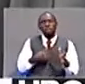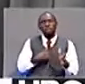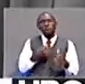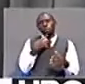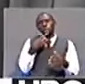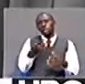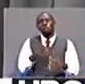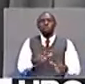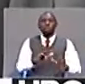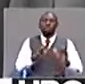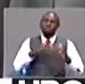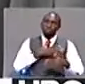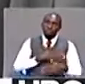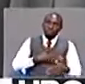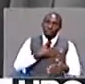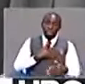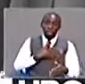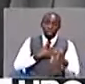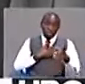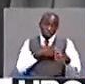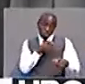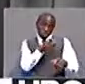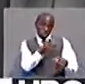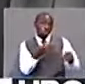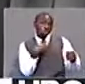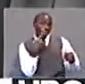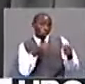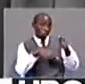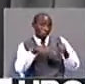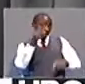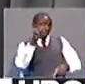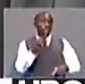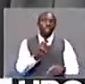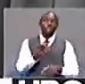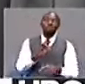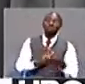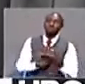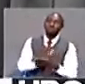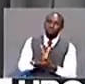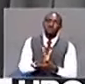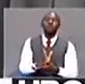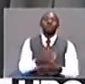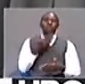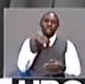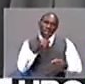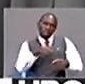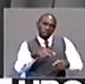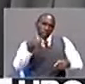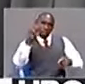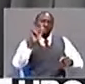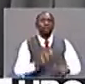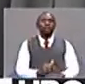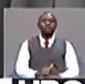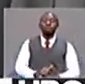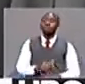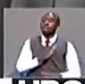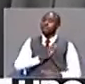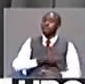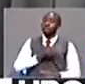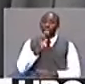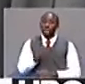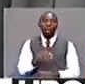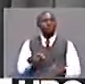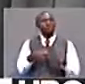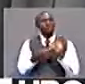say, okay, police is among those who qualifies. If he has met all the requirements. Number two, Madam Speaker, like my